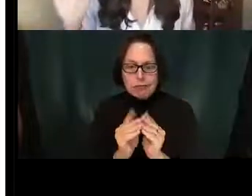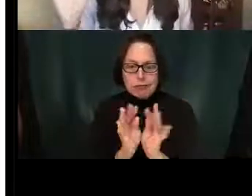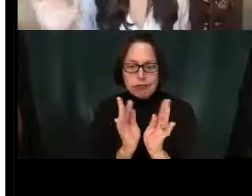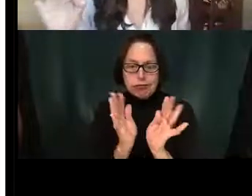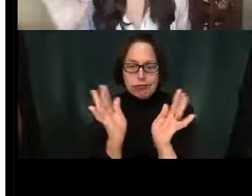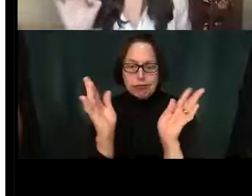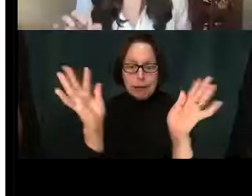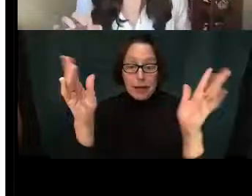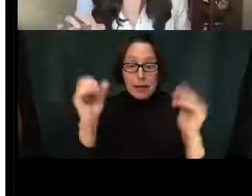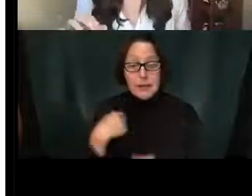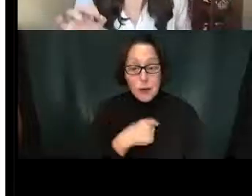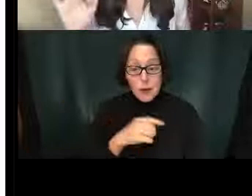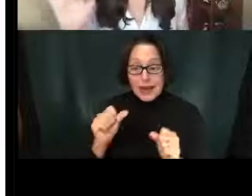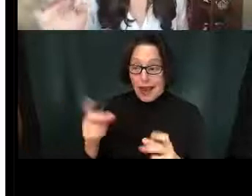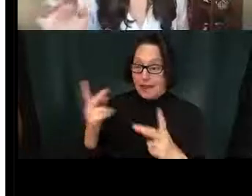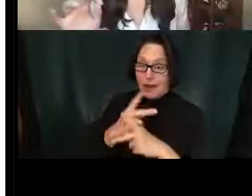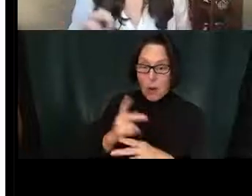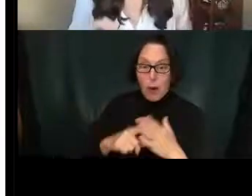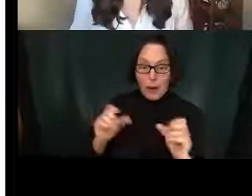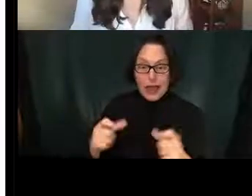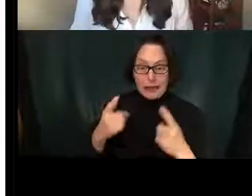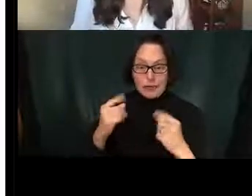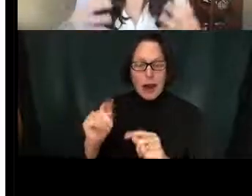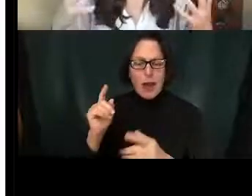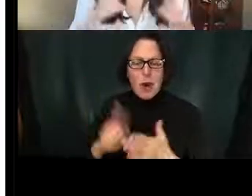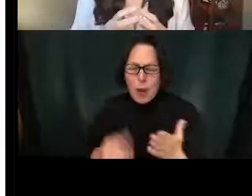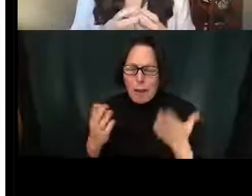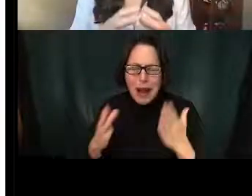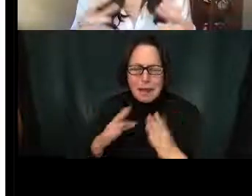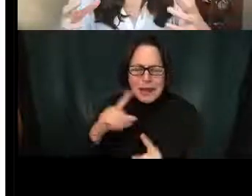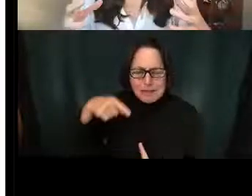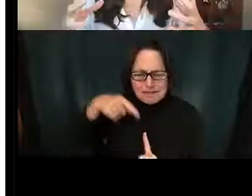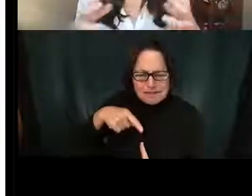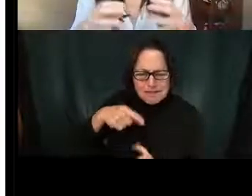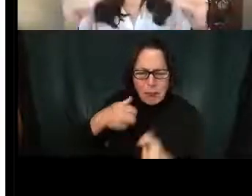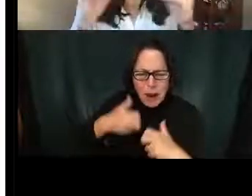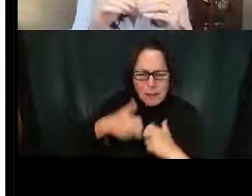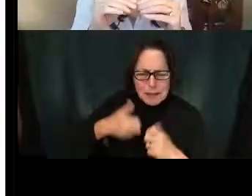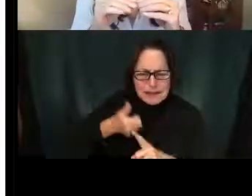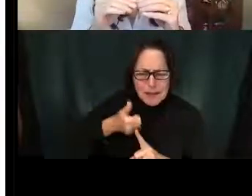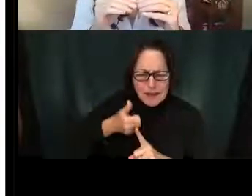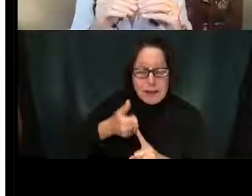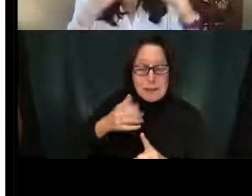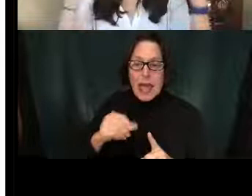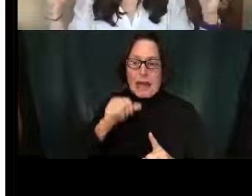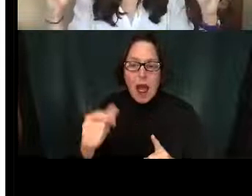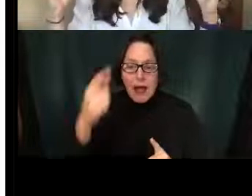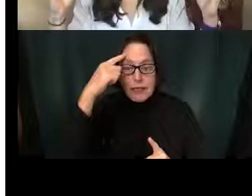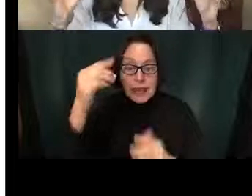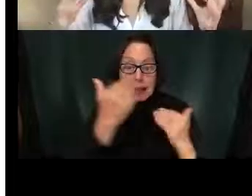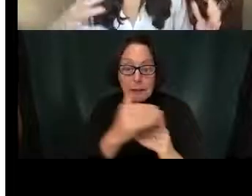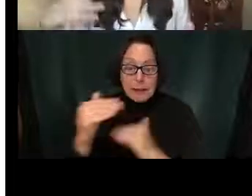possibilities of what might we try, what could be the root causes, and really understand, not thinking limitedly, but